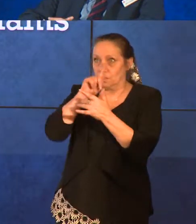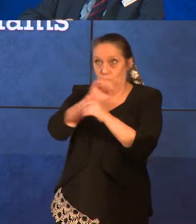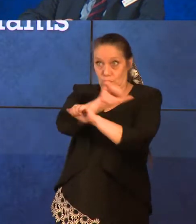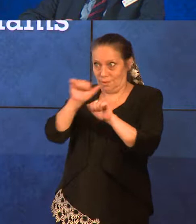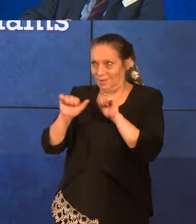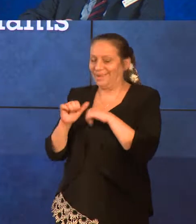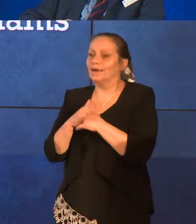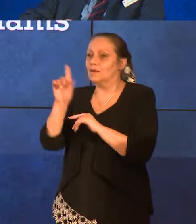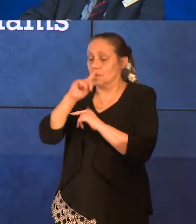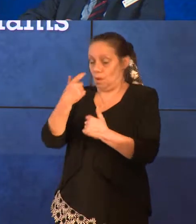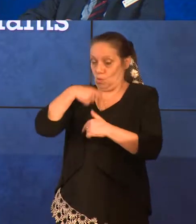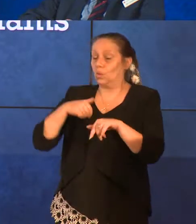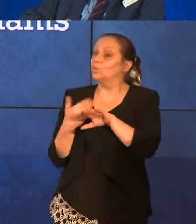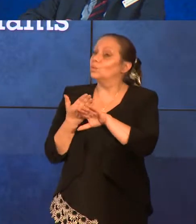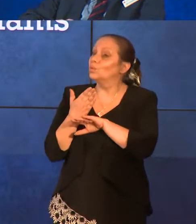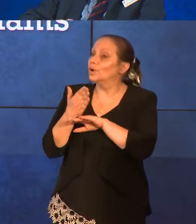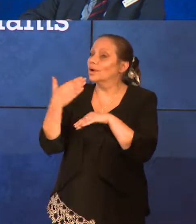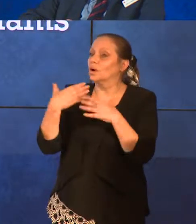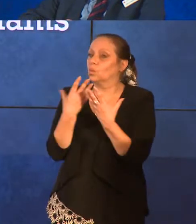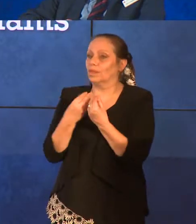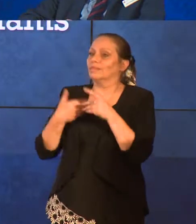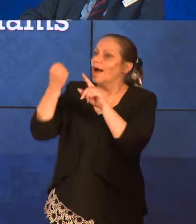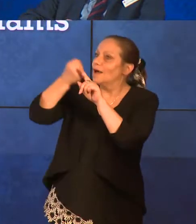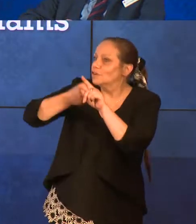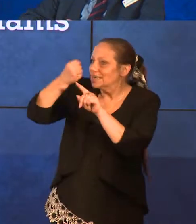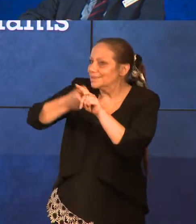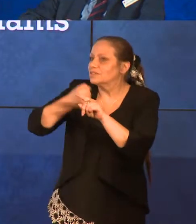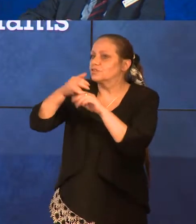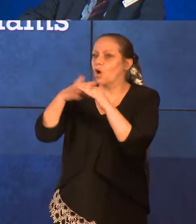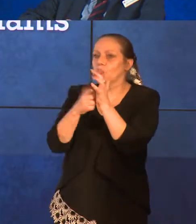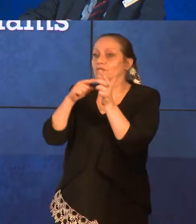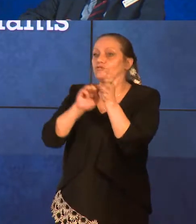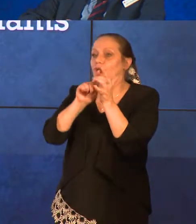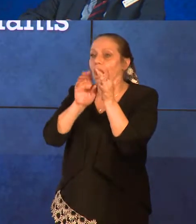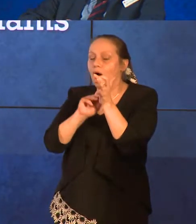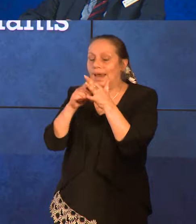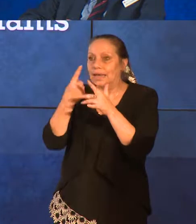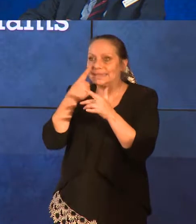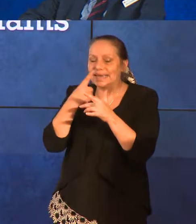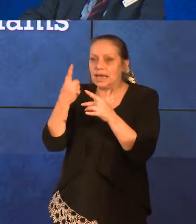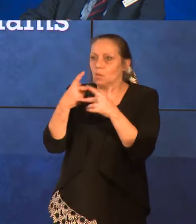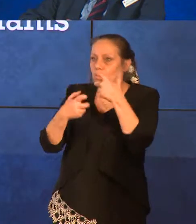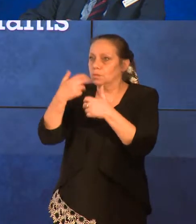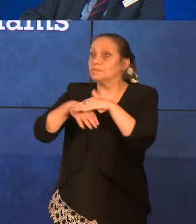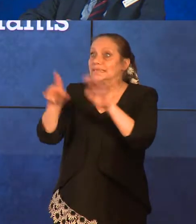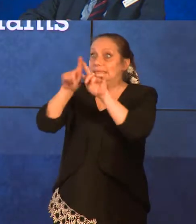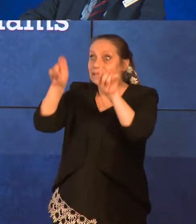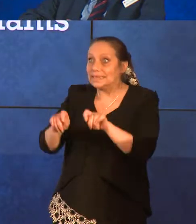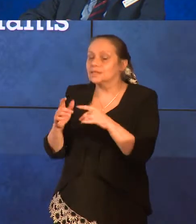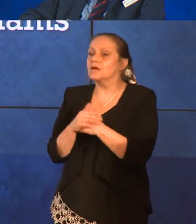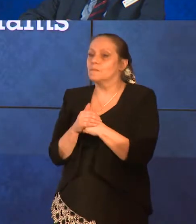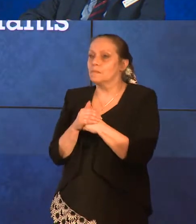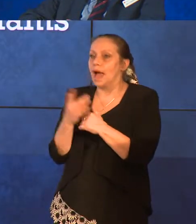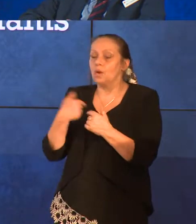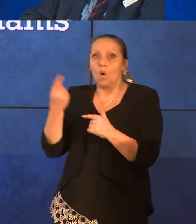role is working with the advocates and lawyers on the front line and spotting systemic issues and listening to what we're hearing through our